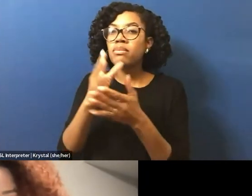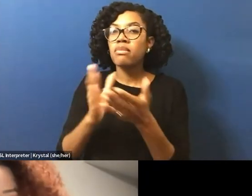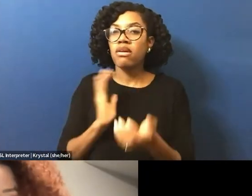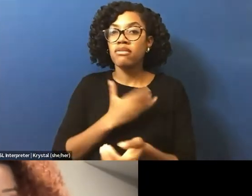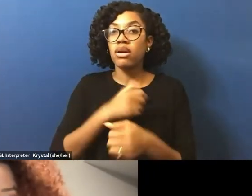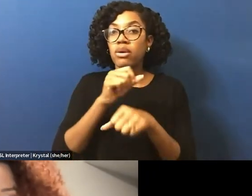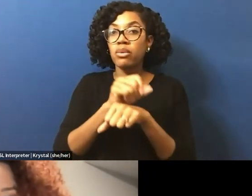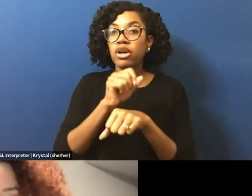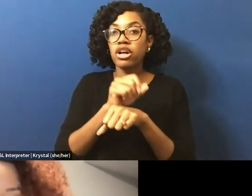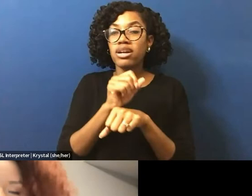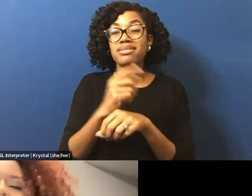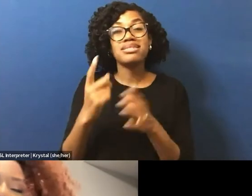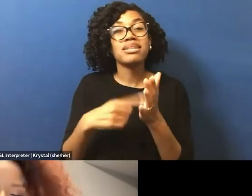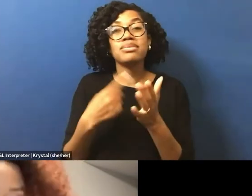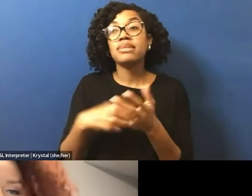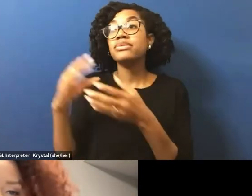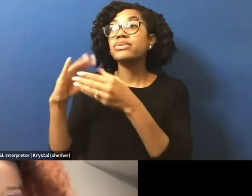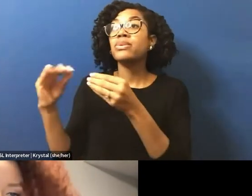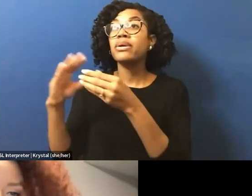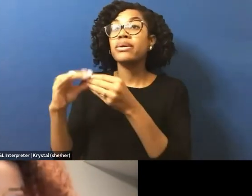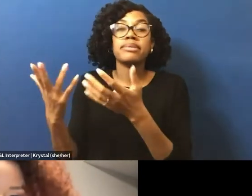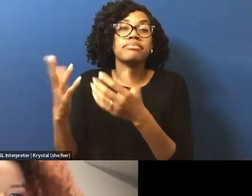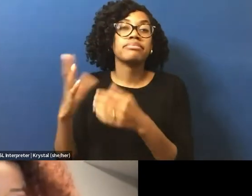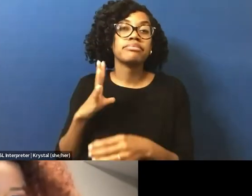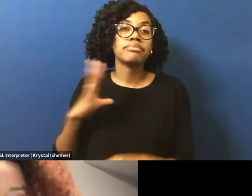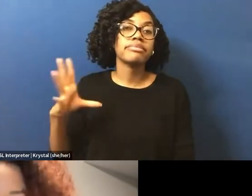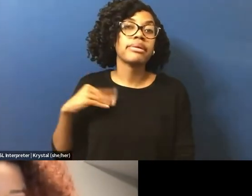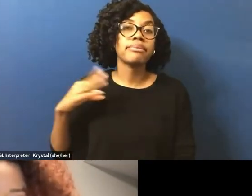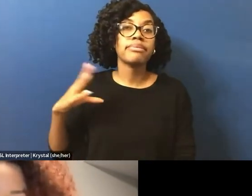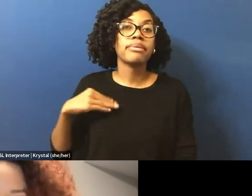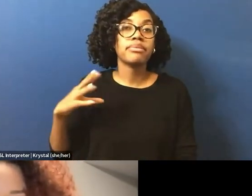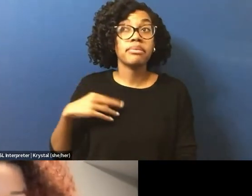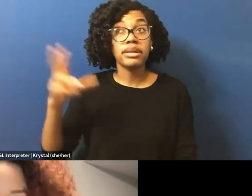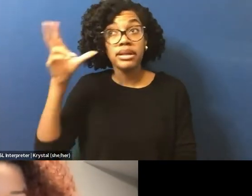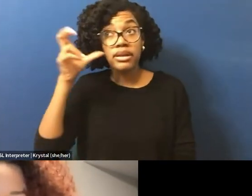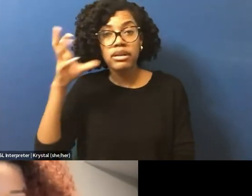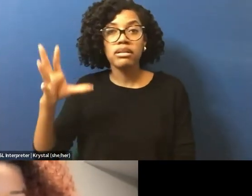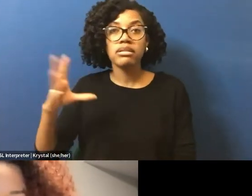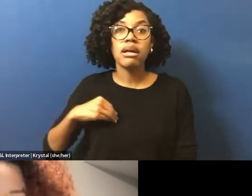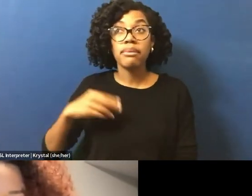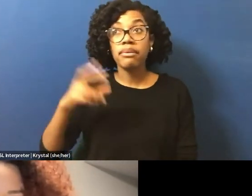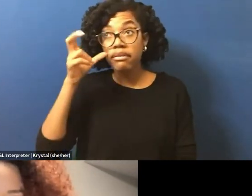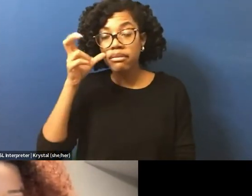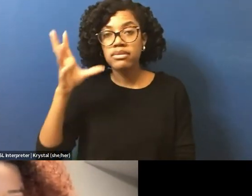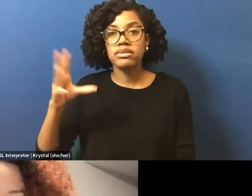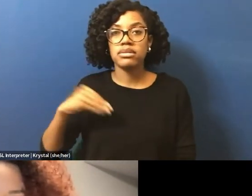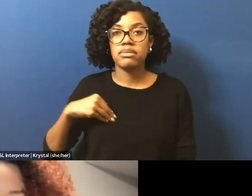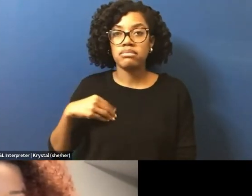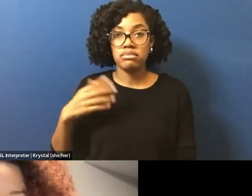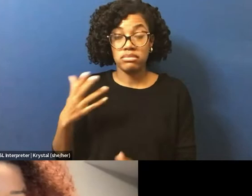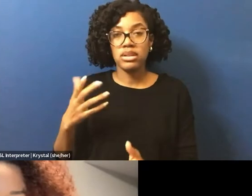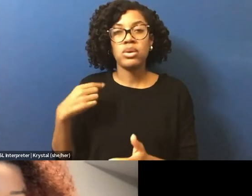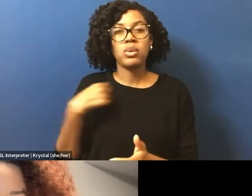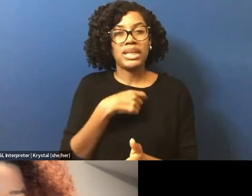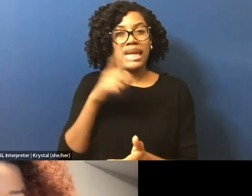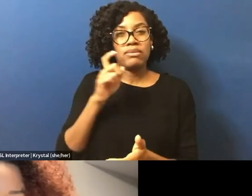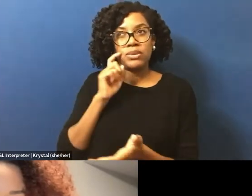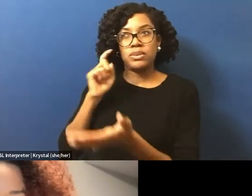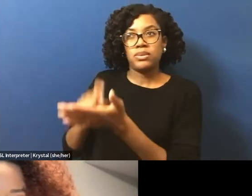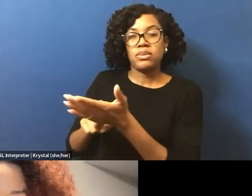to blindly accept them. So one of the things that I think is really good about just naming them is that, and perhaps helping